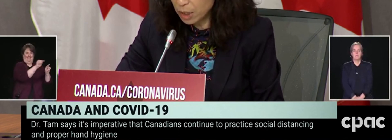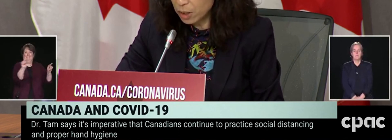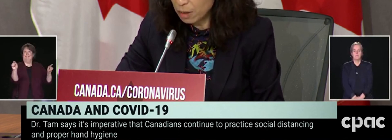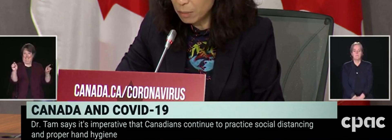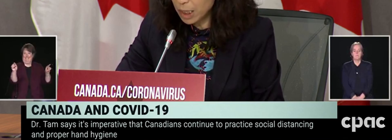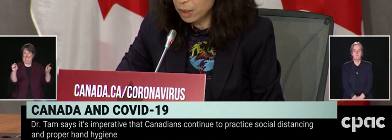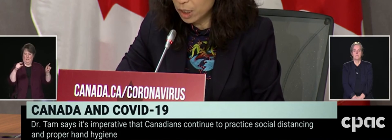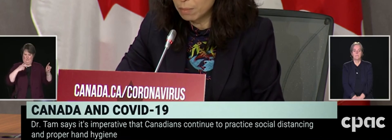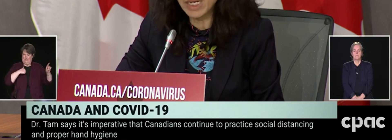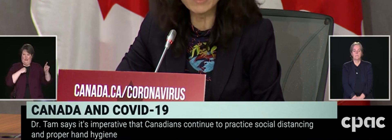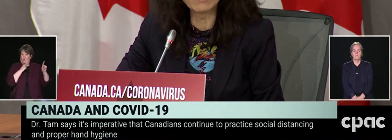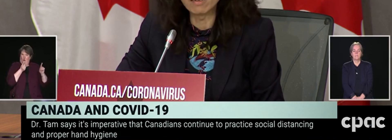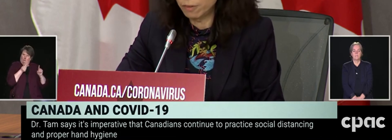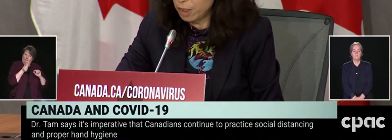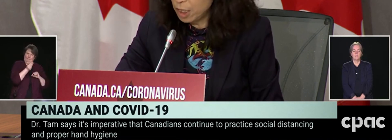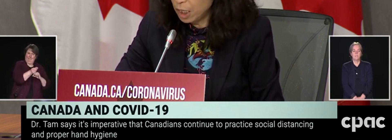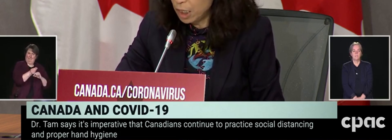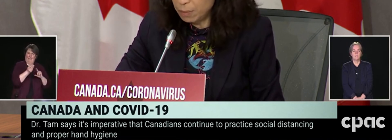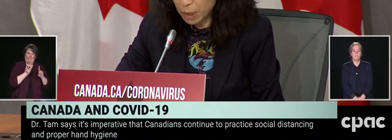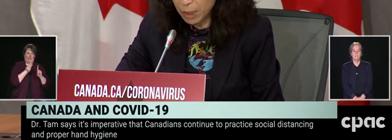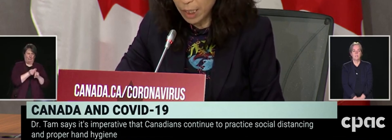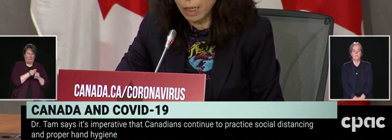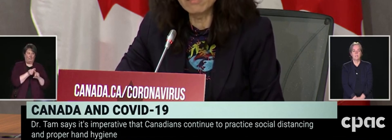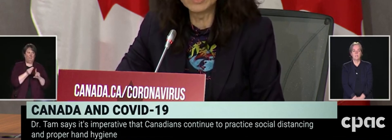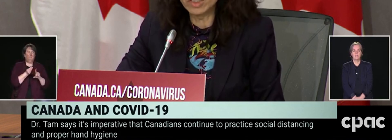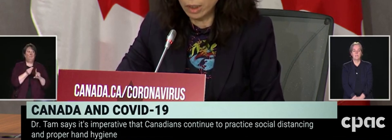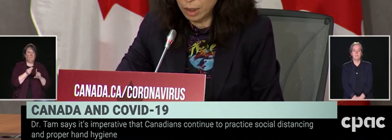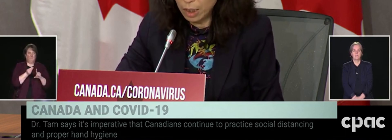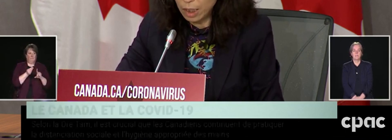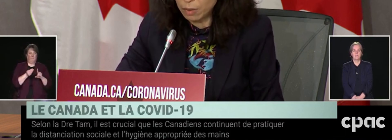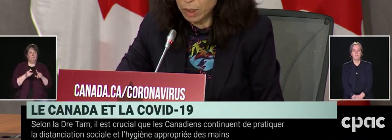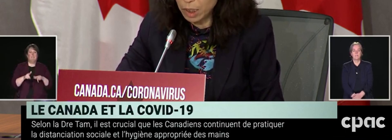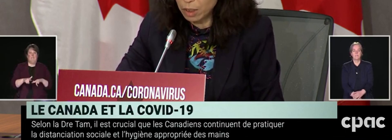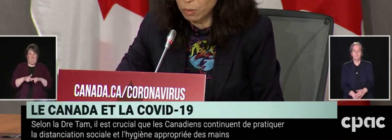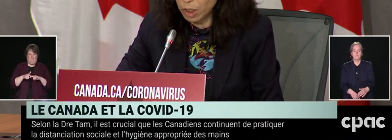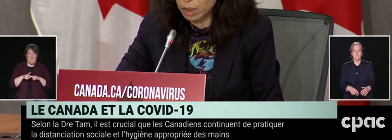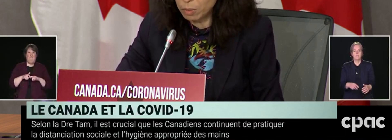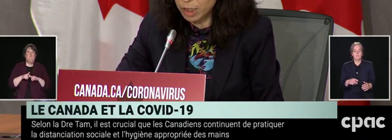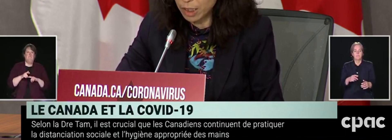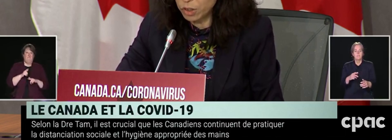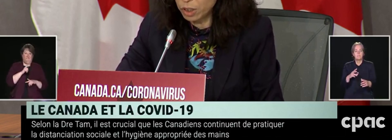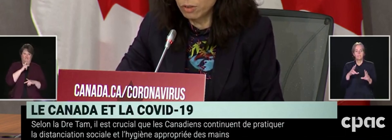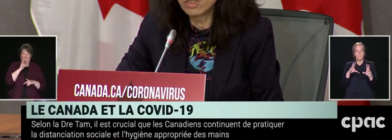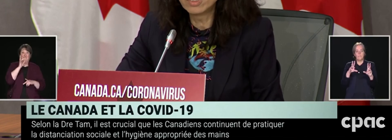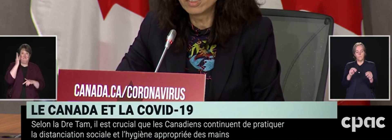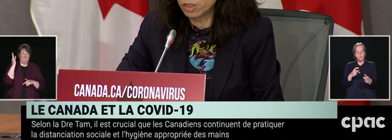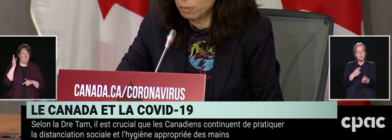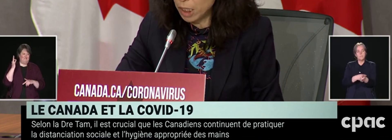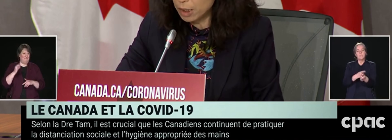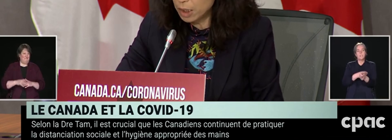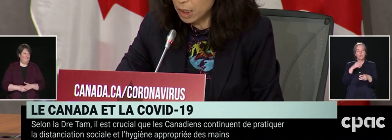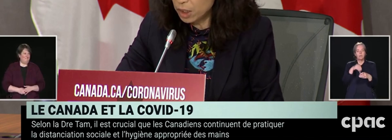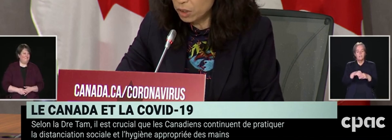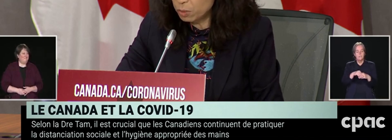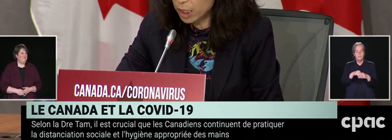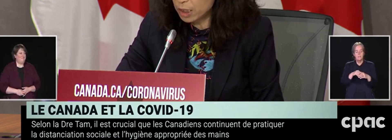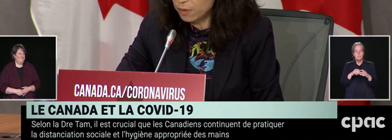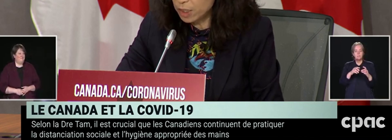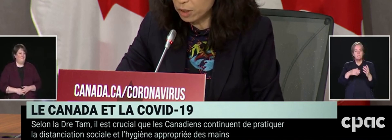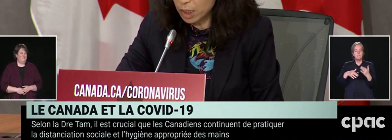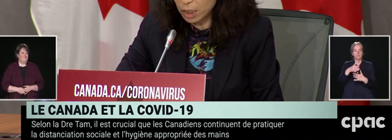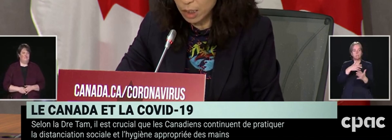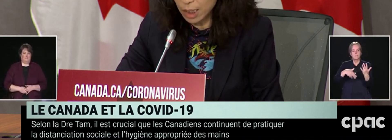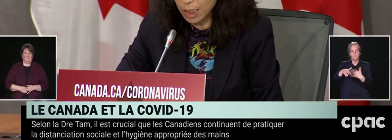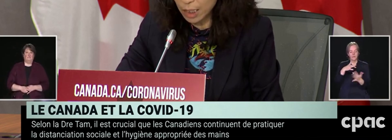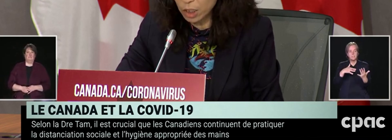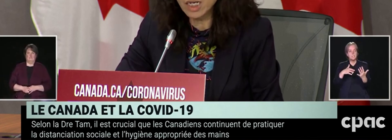community does not mean you can back off the public health measures that we know work to protect you. So you must continue to practice